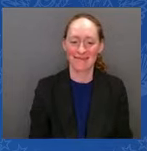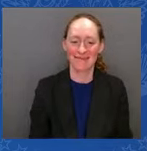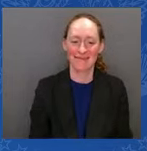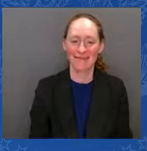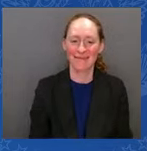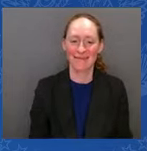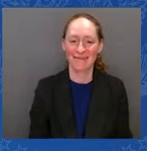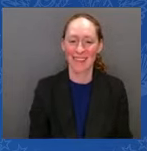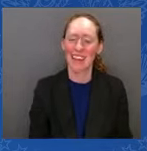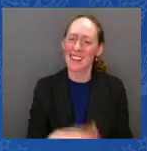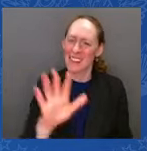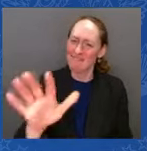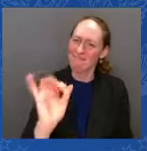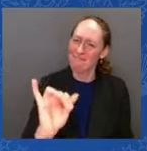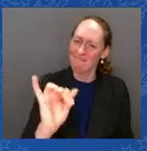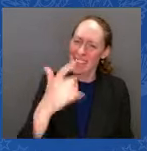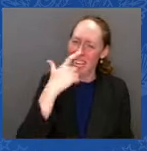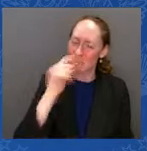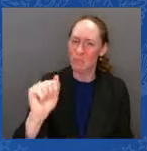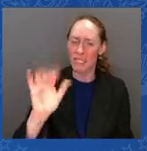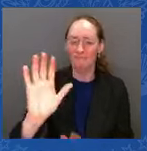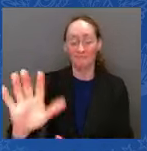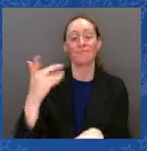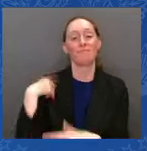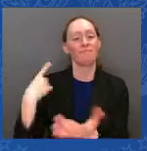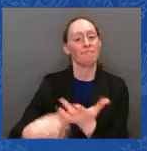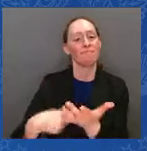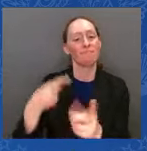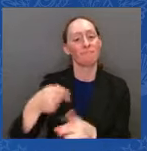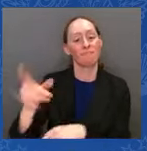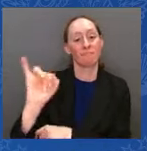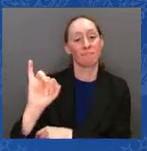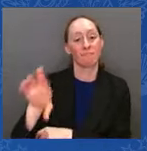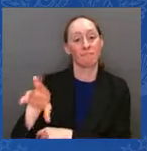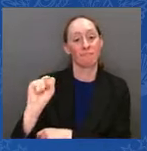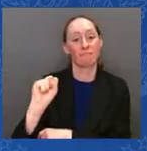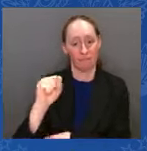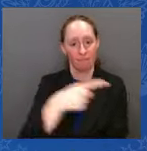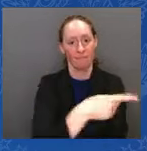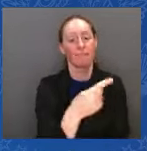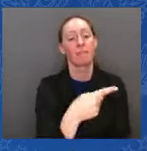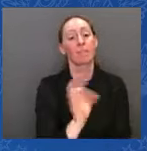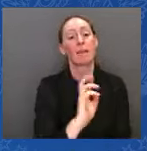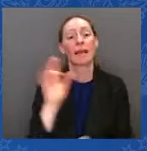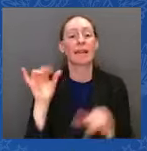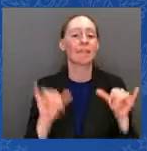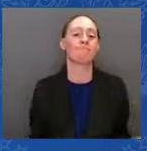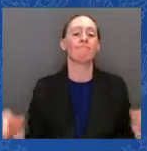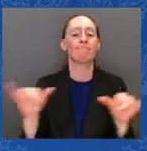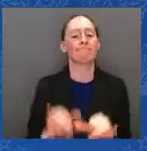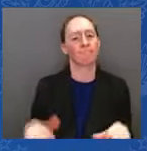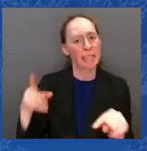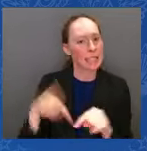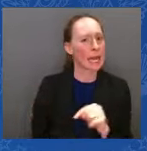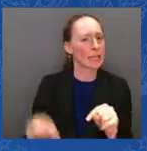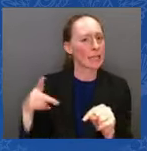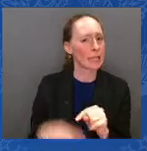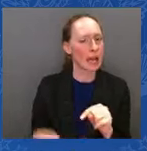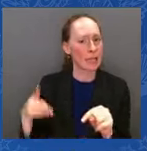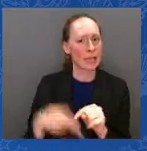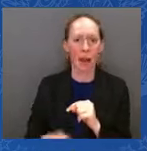interesting. Republicans have been consistent for the last 10 years cutting the number of IRS agents.